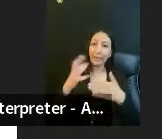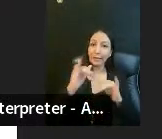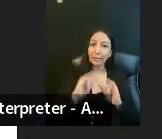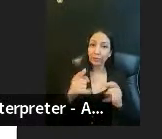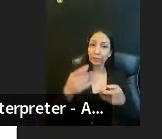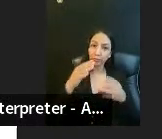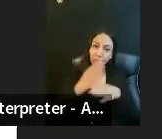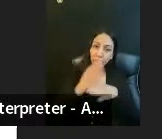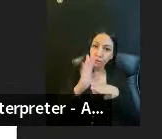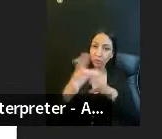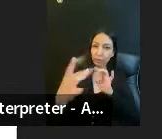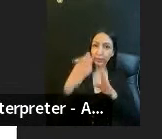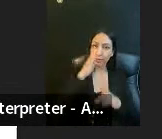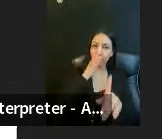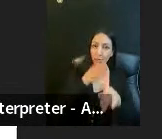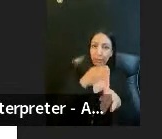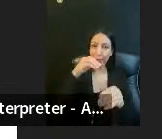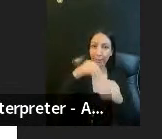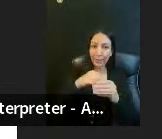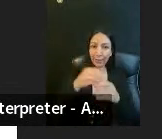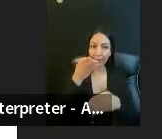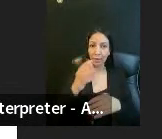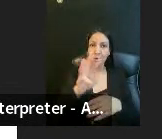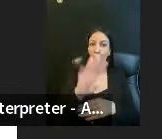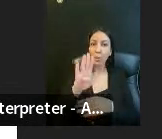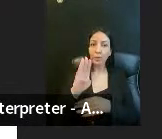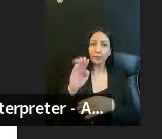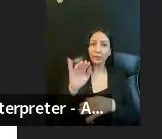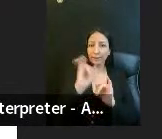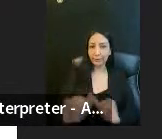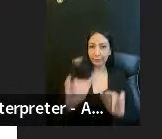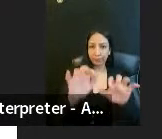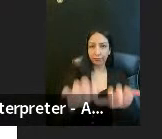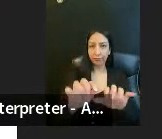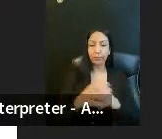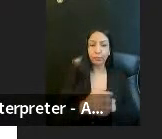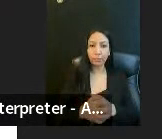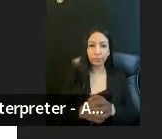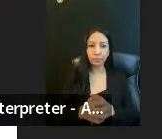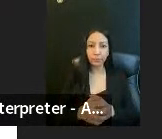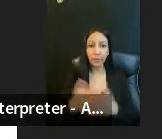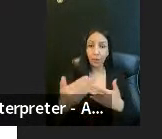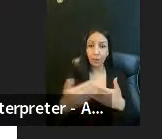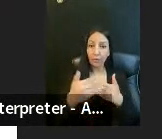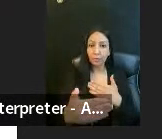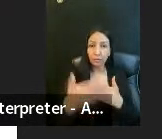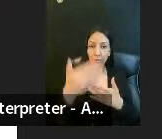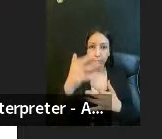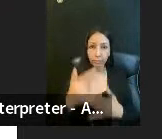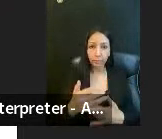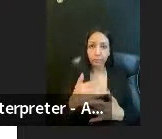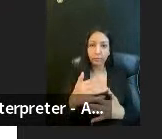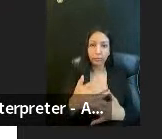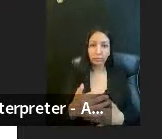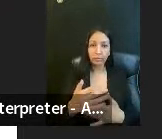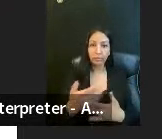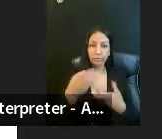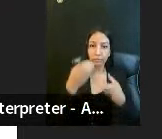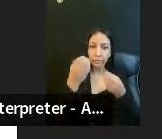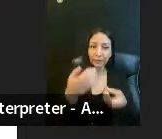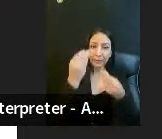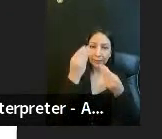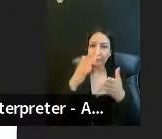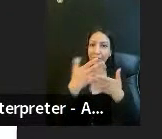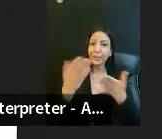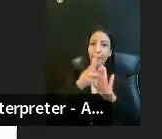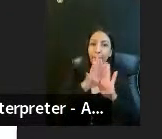your feedback directly in the website as well. From there, the website moves on to give some background